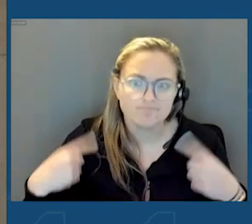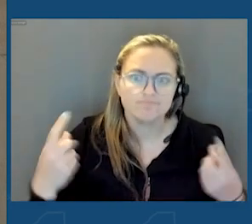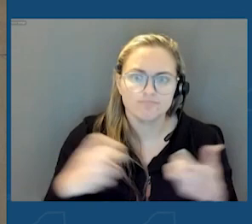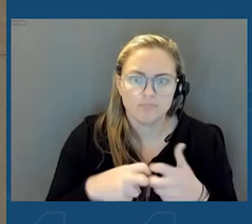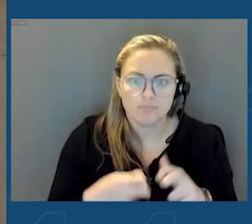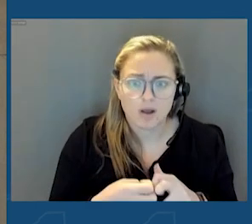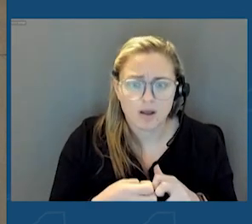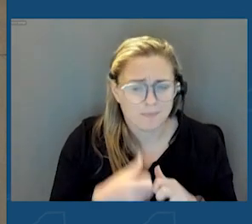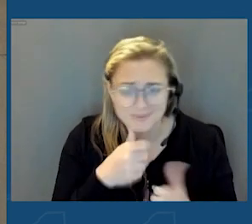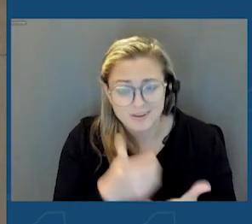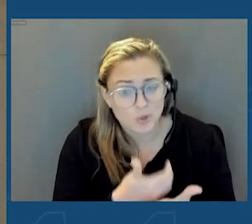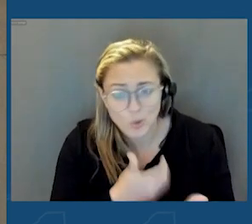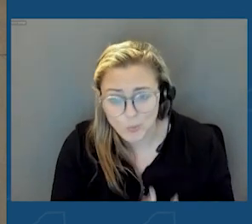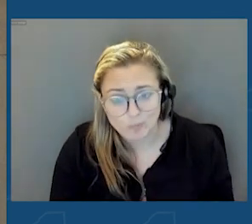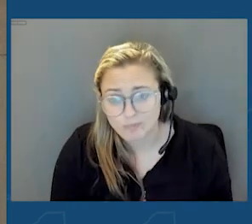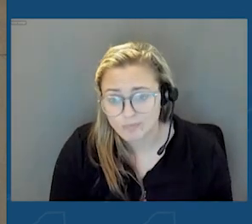new.